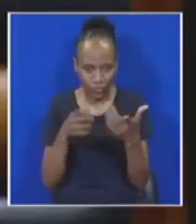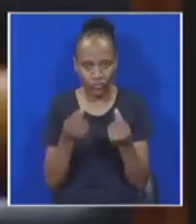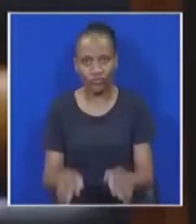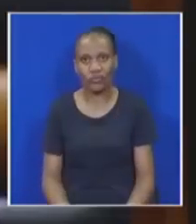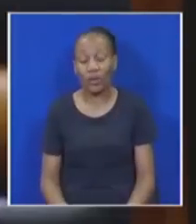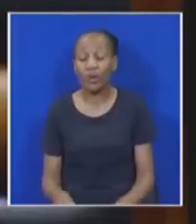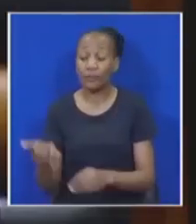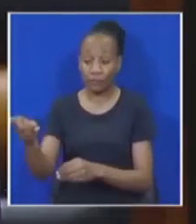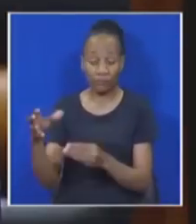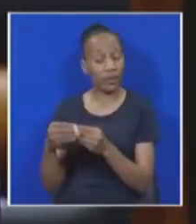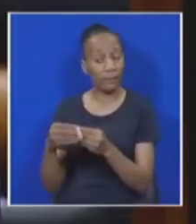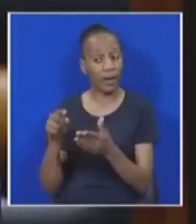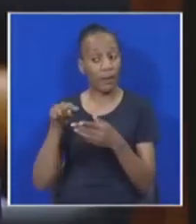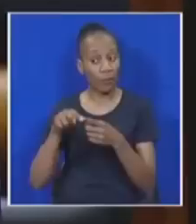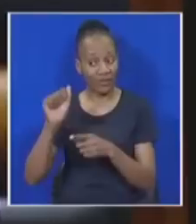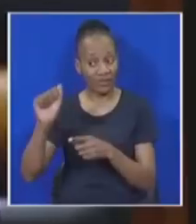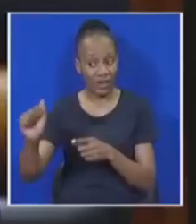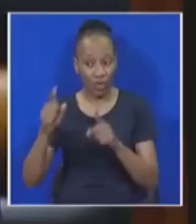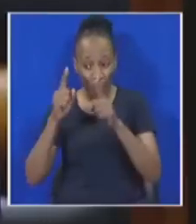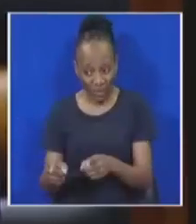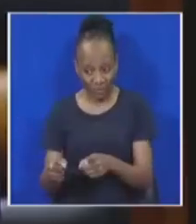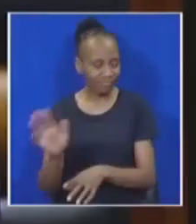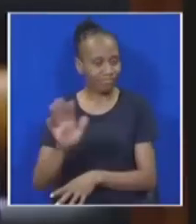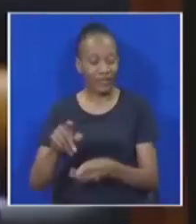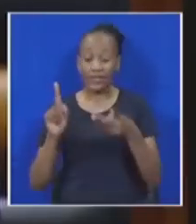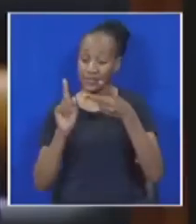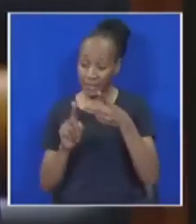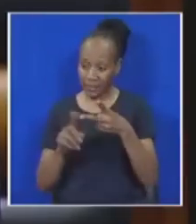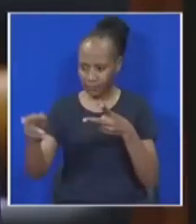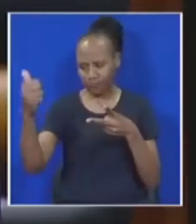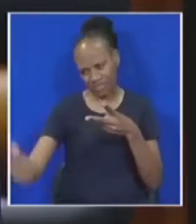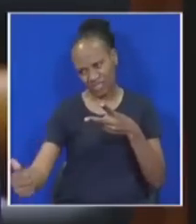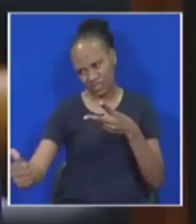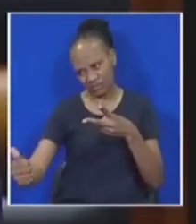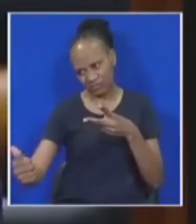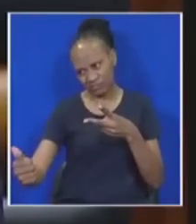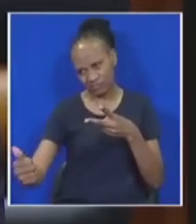point of order. And secondly, take your seat.